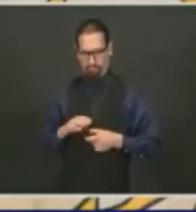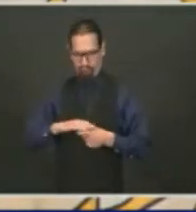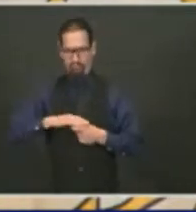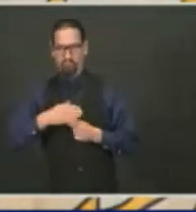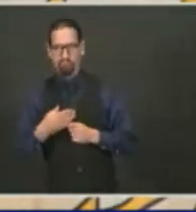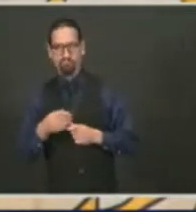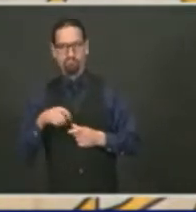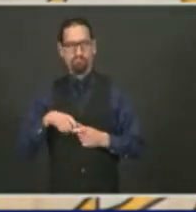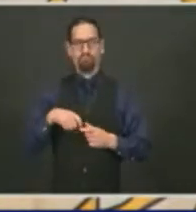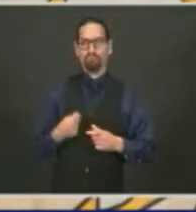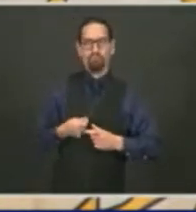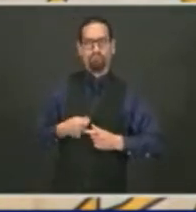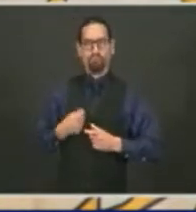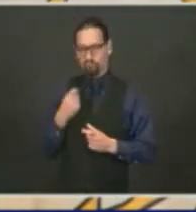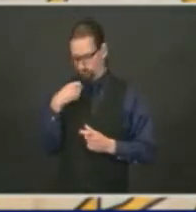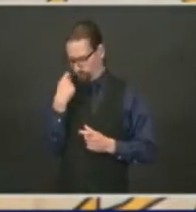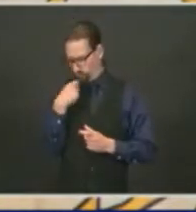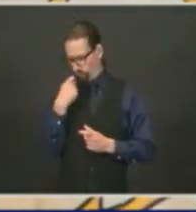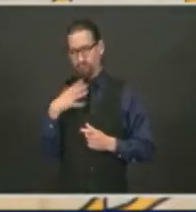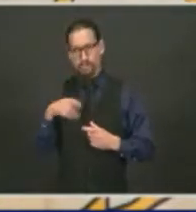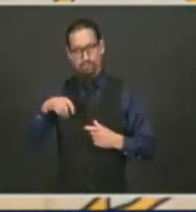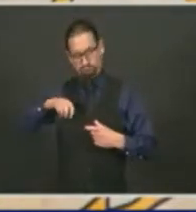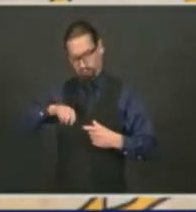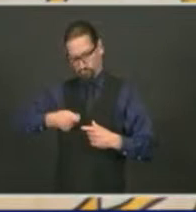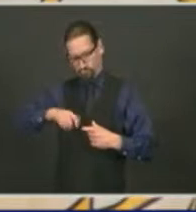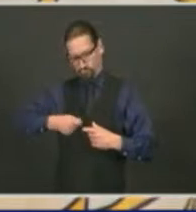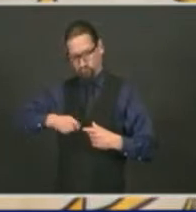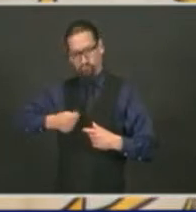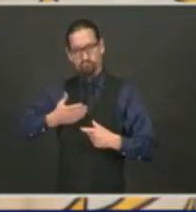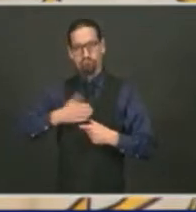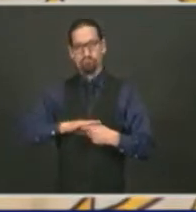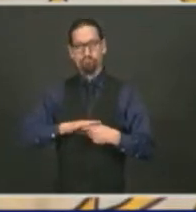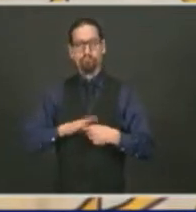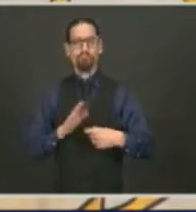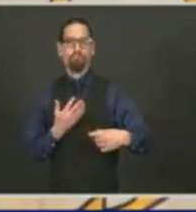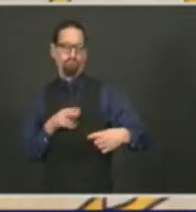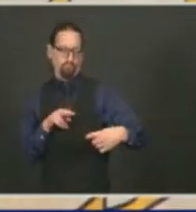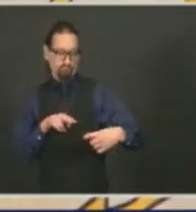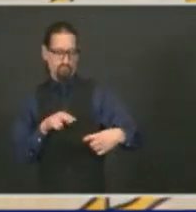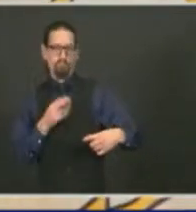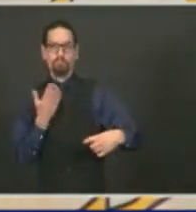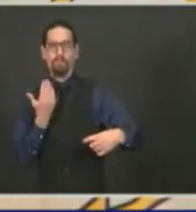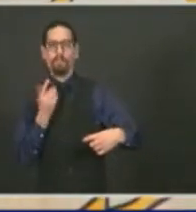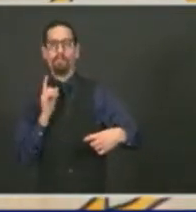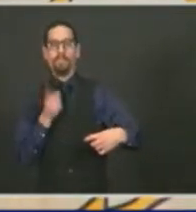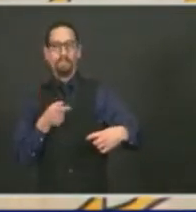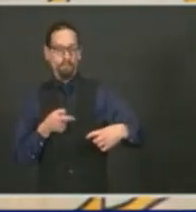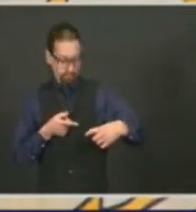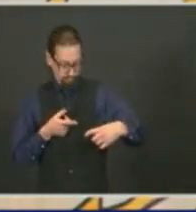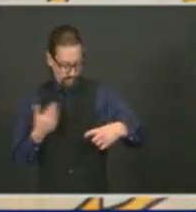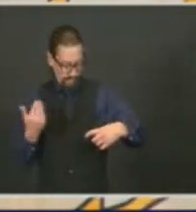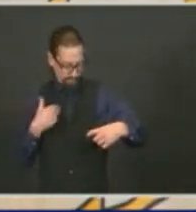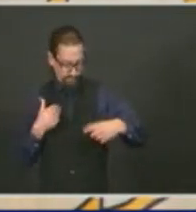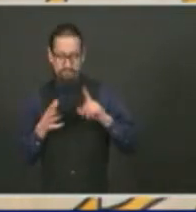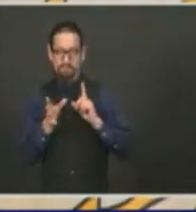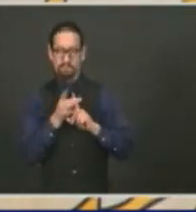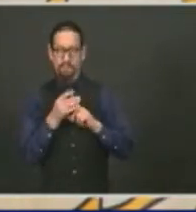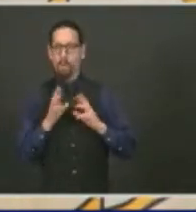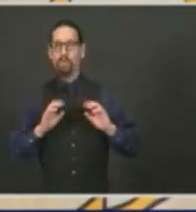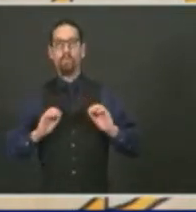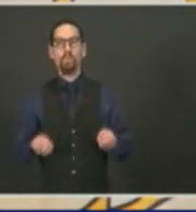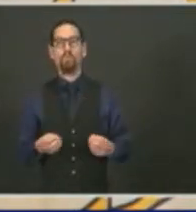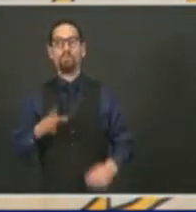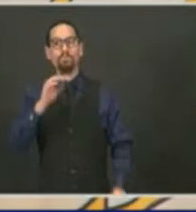in the cardboard, you close it, and you let it sit there 15 minutes. So I actually went to the federal government